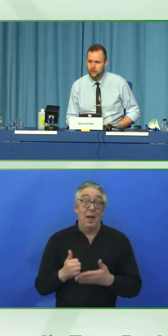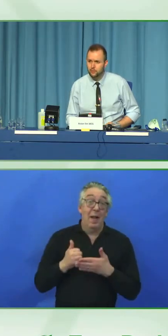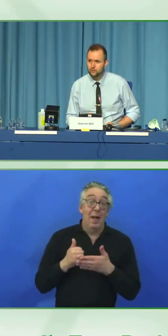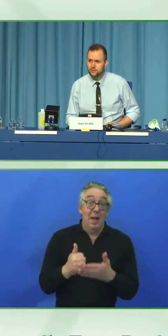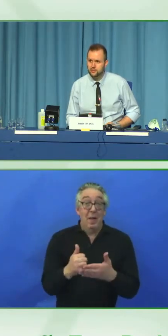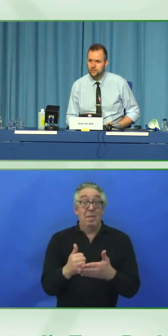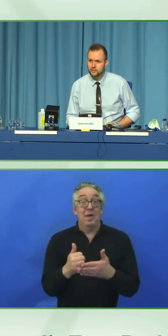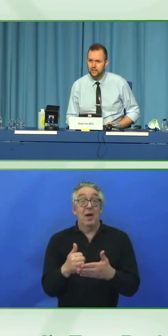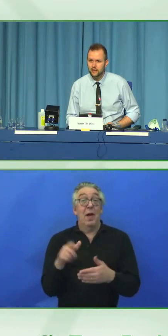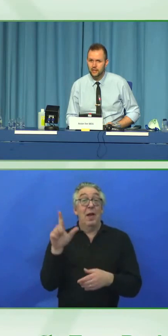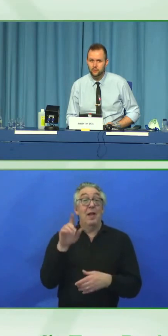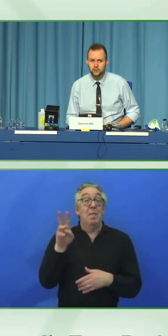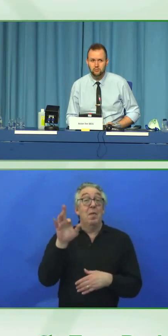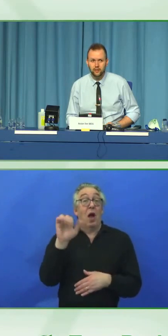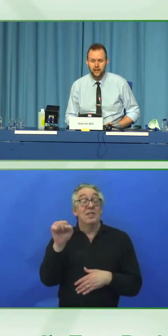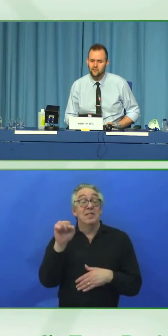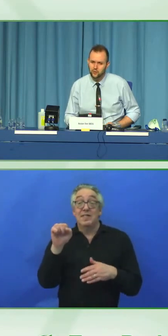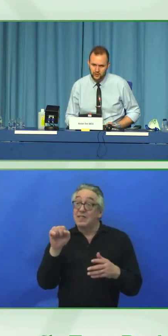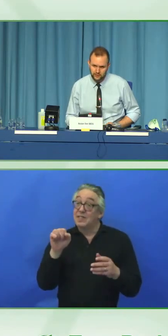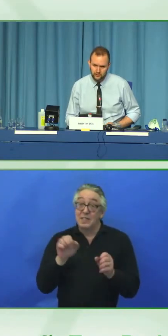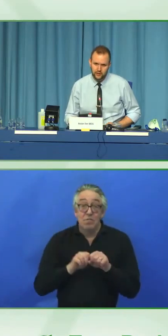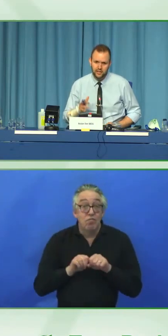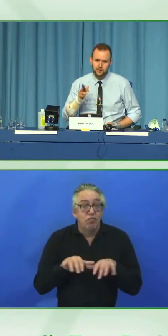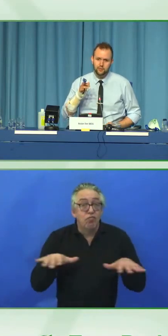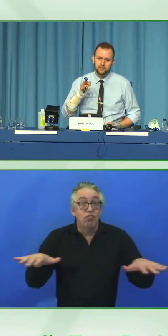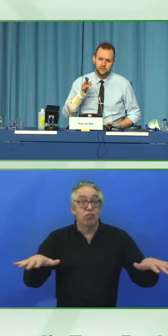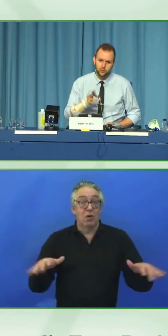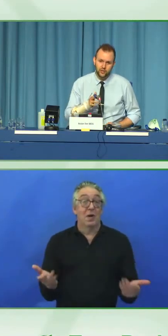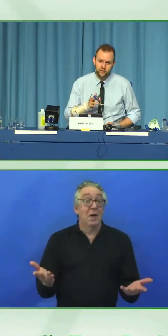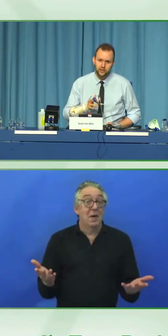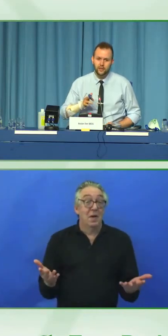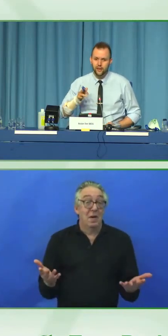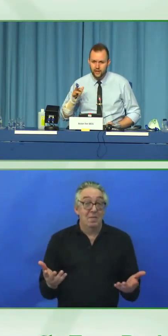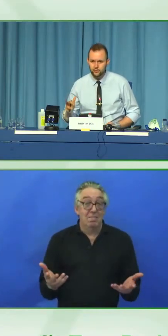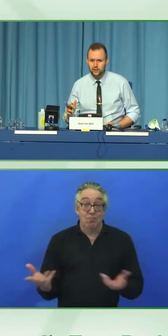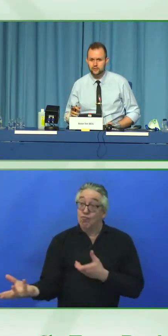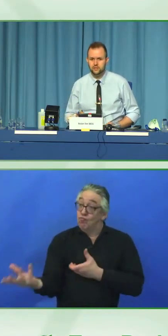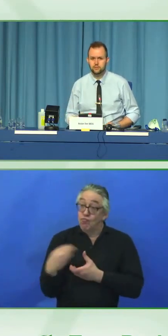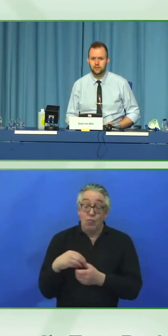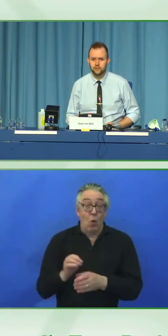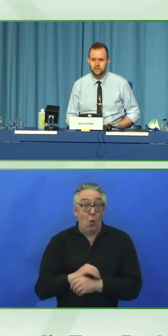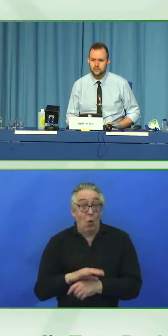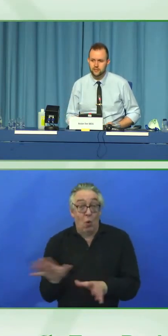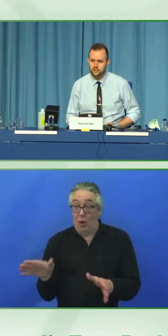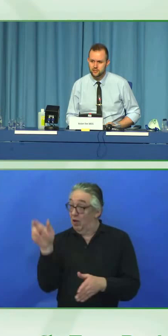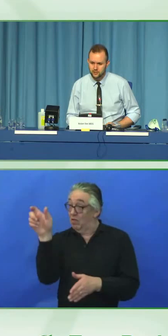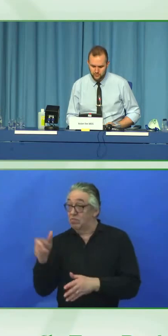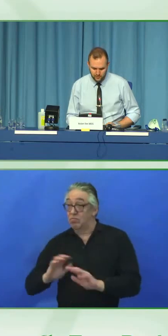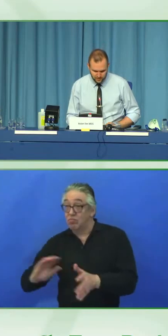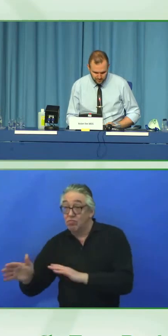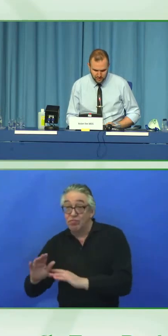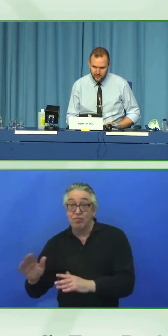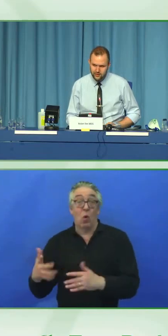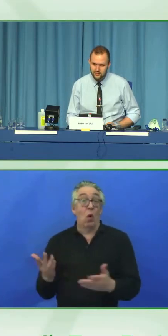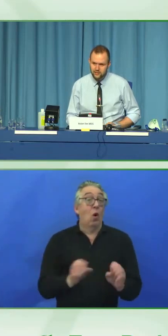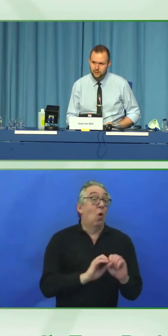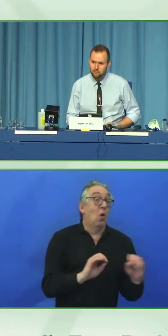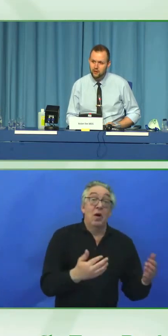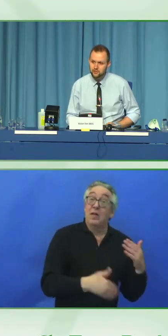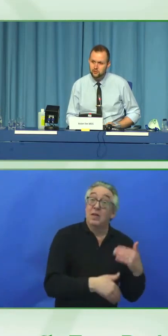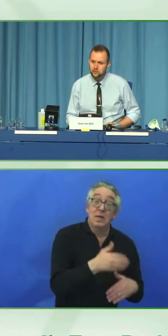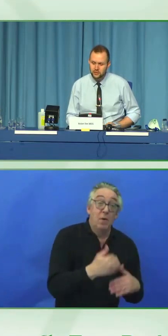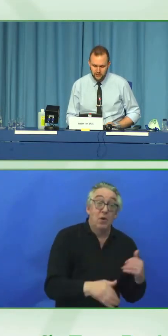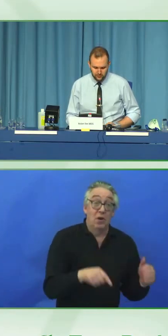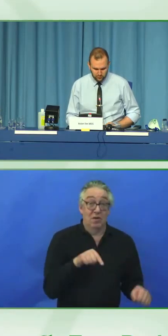spread the word about Brazilian Sign Language and bring everyone in, persons with and without disabilities in the city of Curitiba. And it